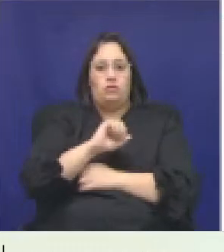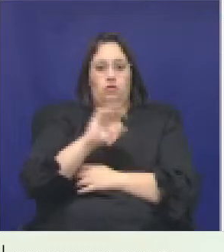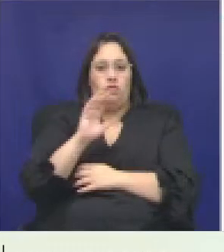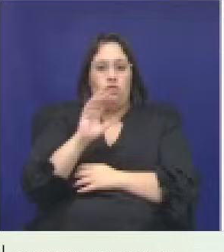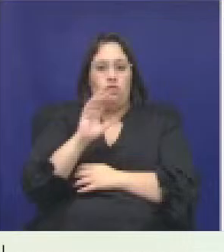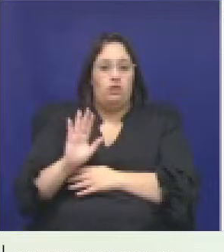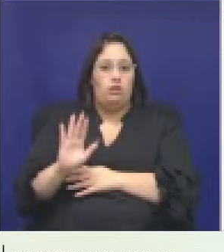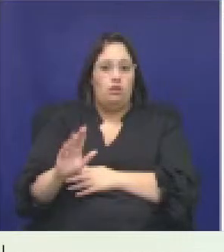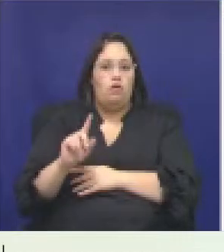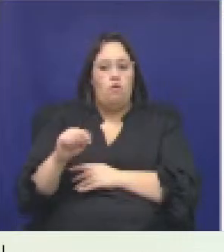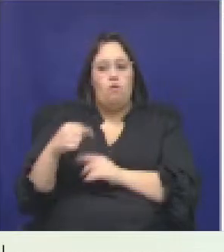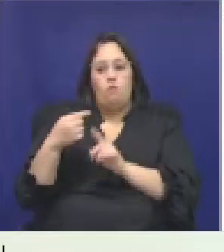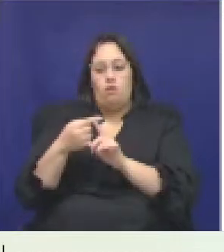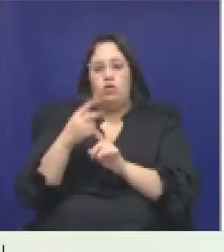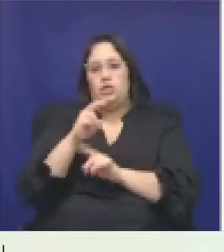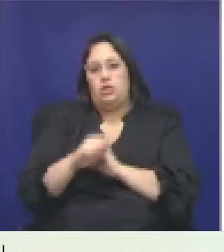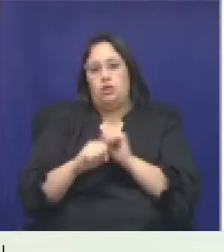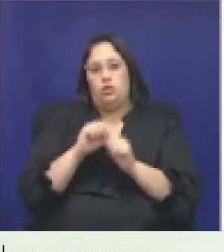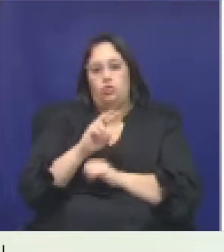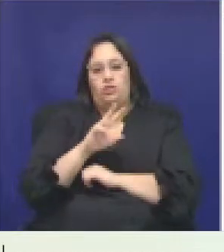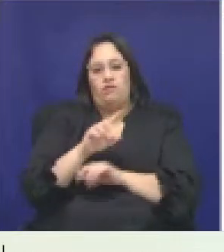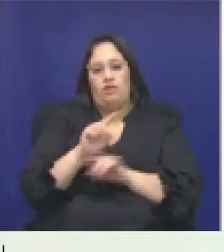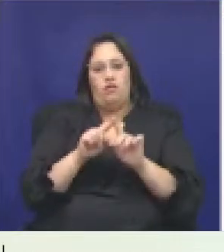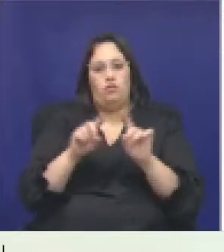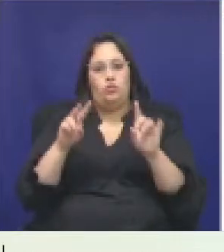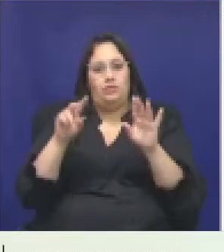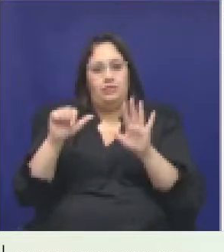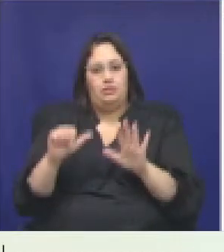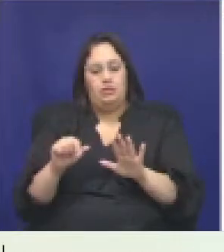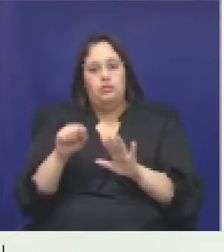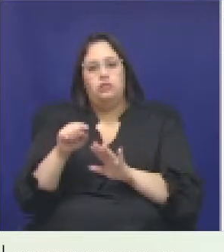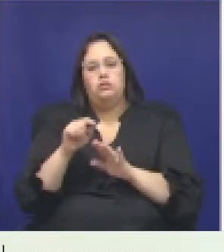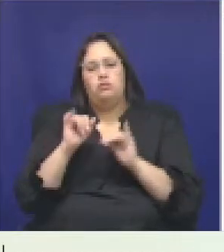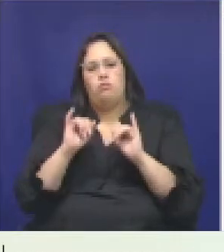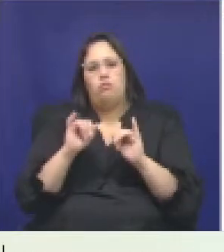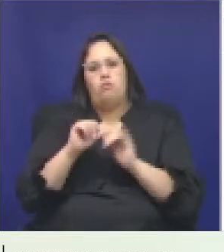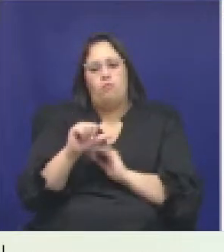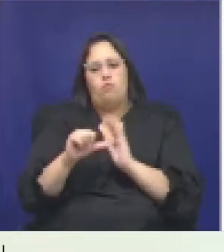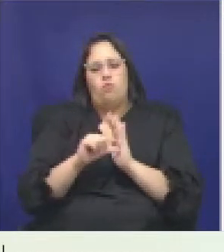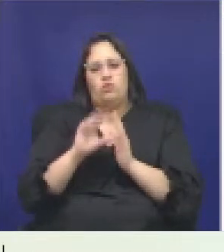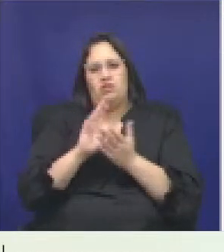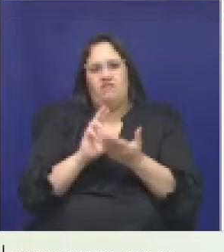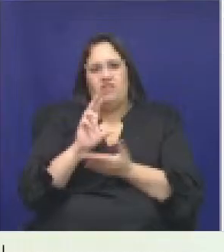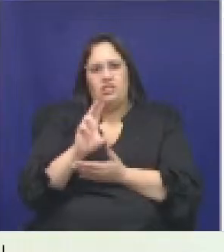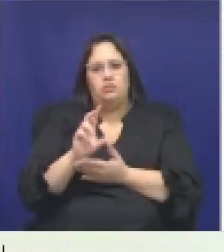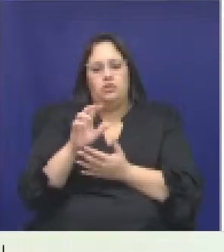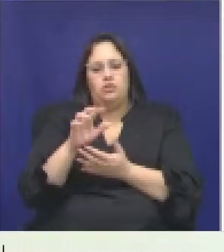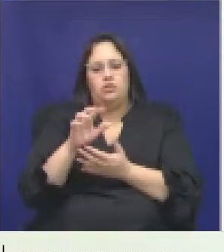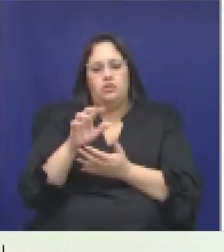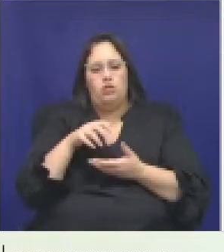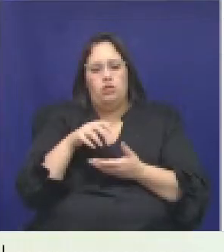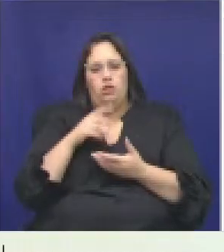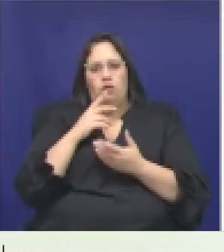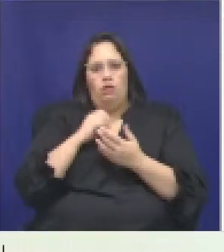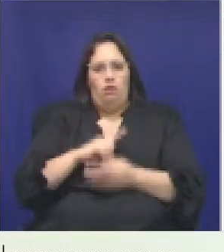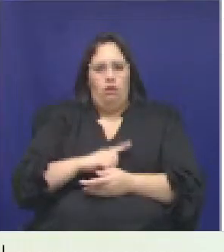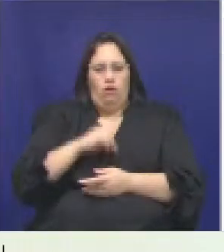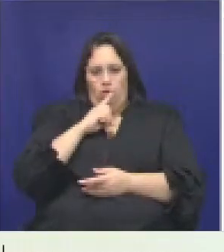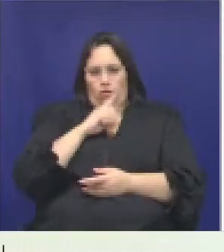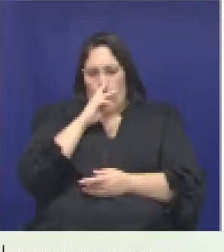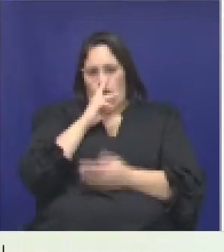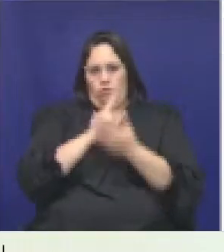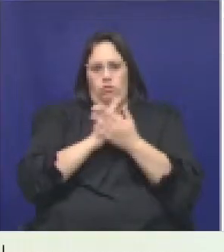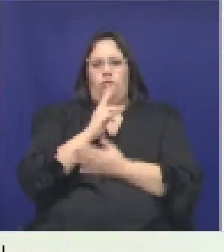for year 2025-26 is a critical investment in data integrity and